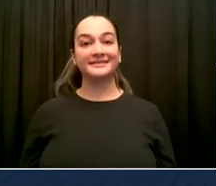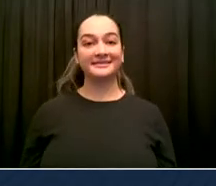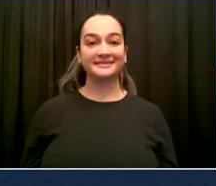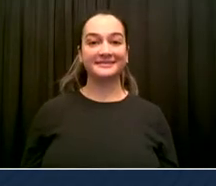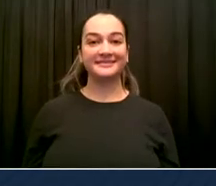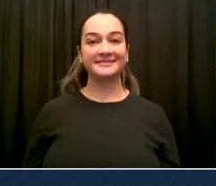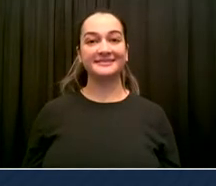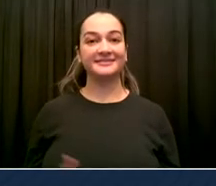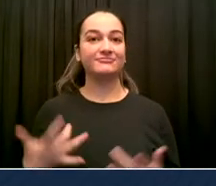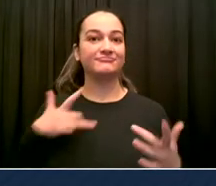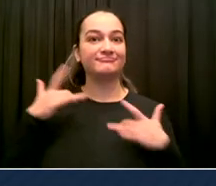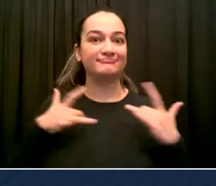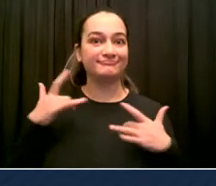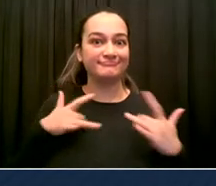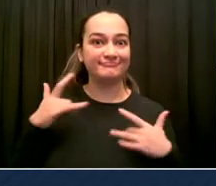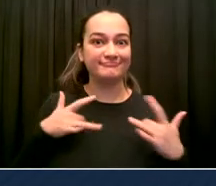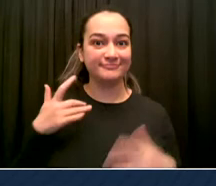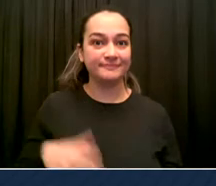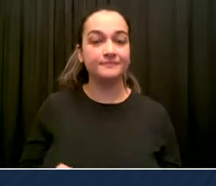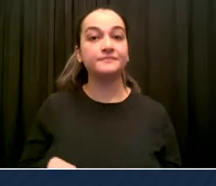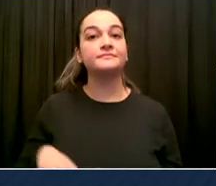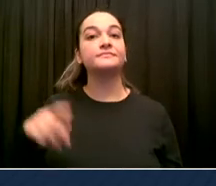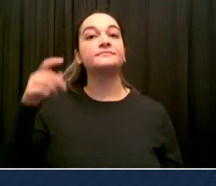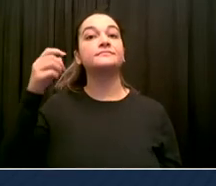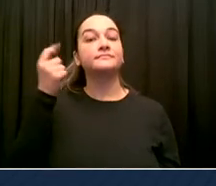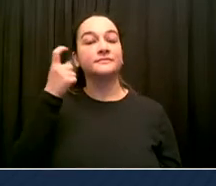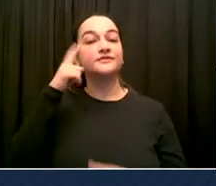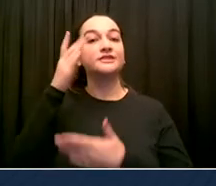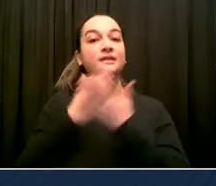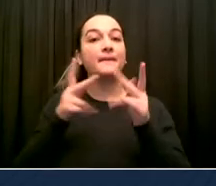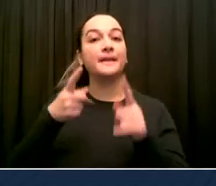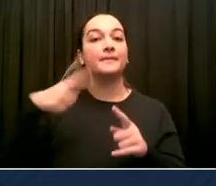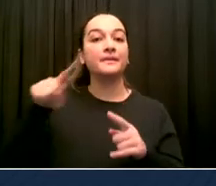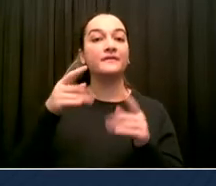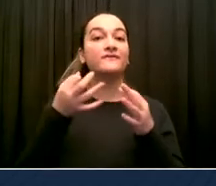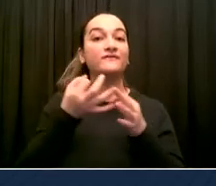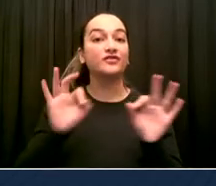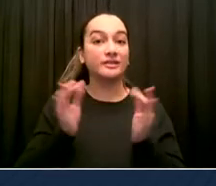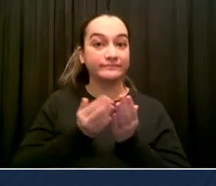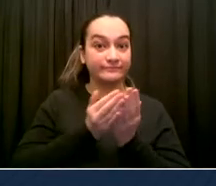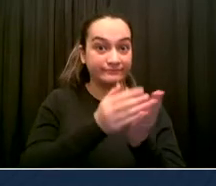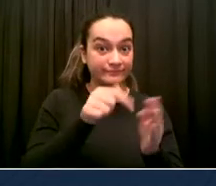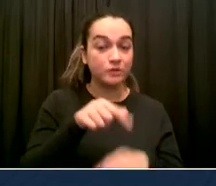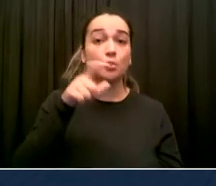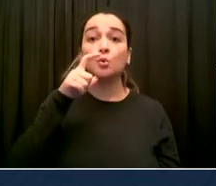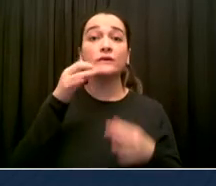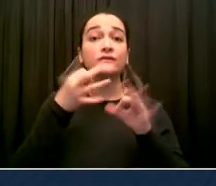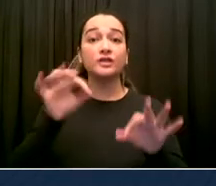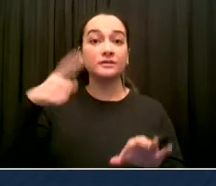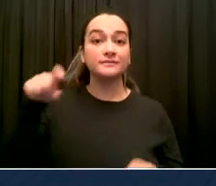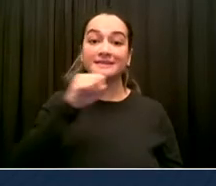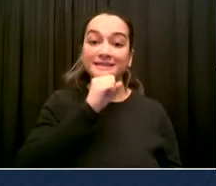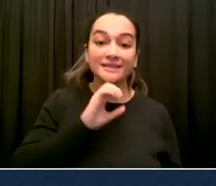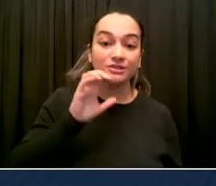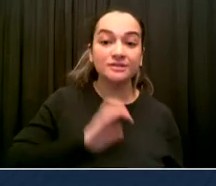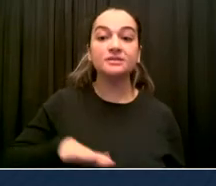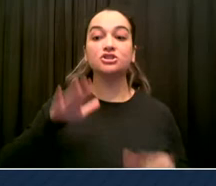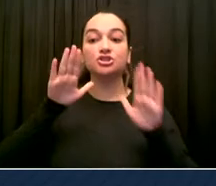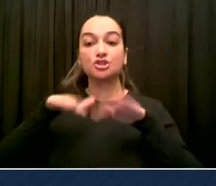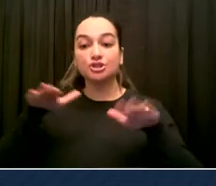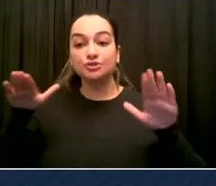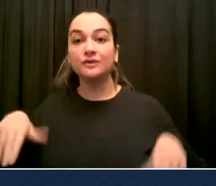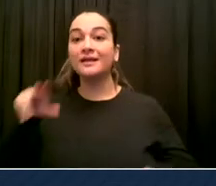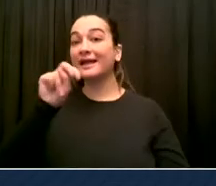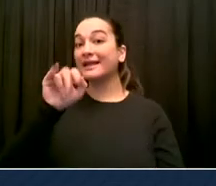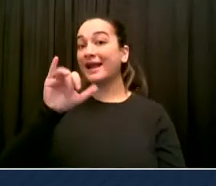seniors, free. Children, free. Anyone with an ID NYC card, the rides will be free. We want to make sure people get to experience the wonder